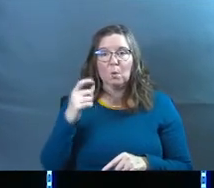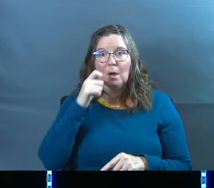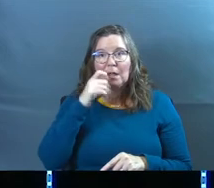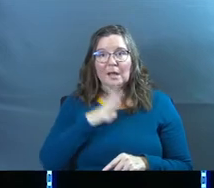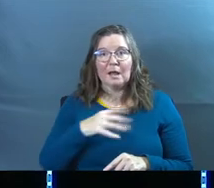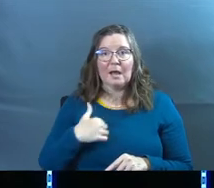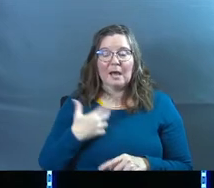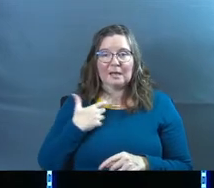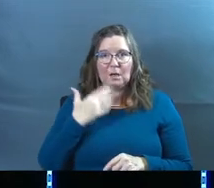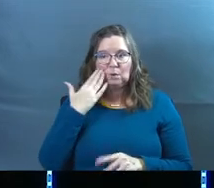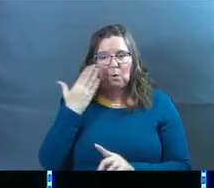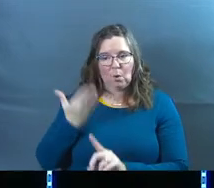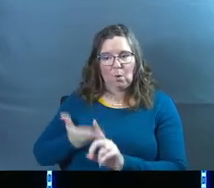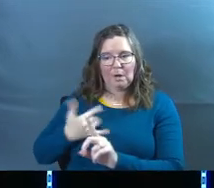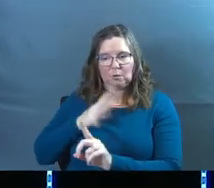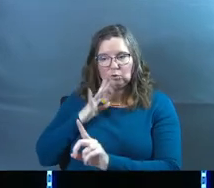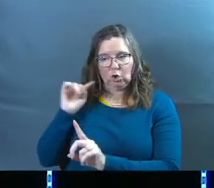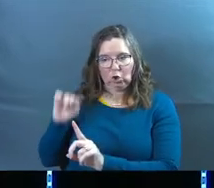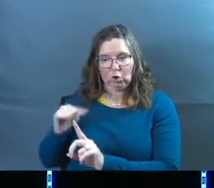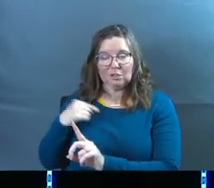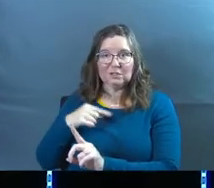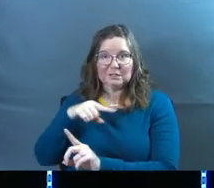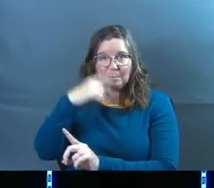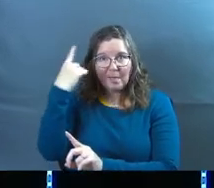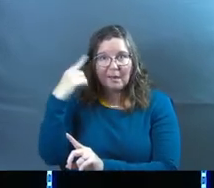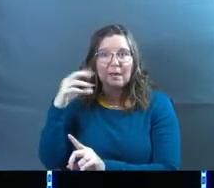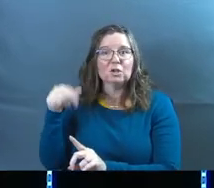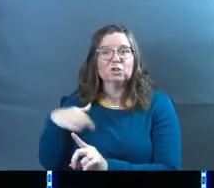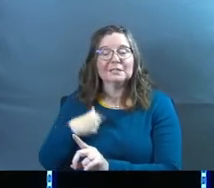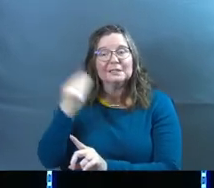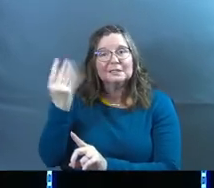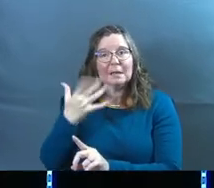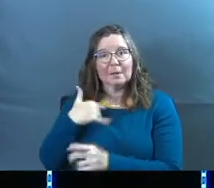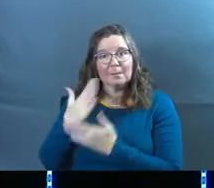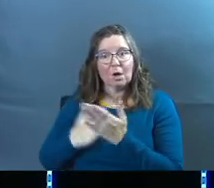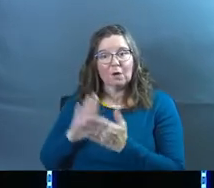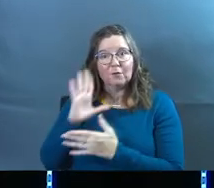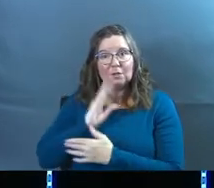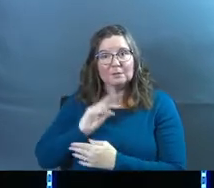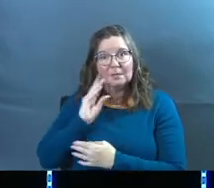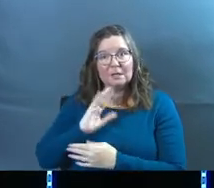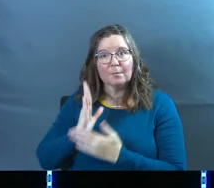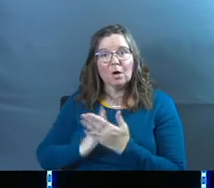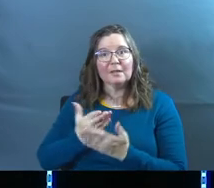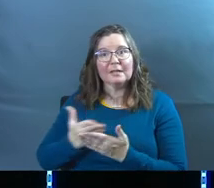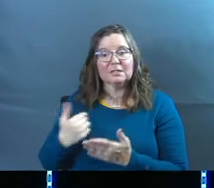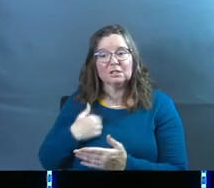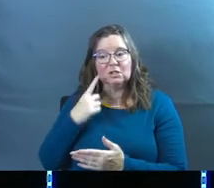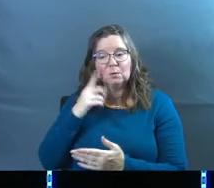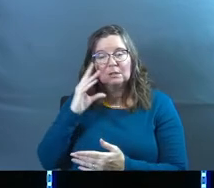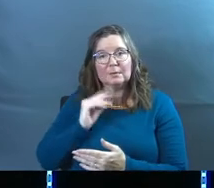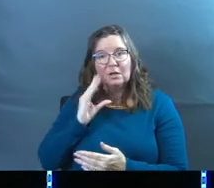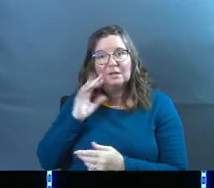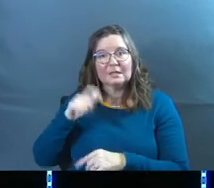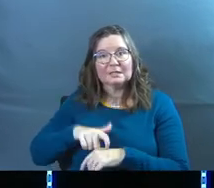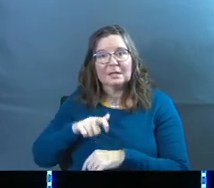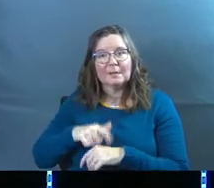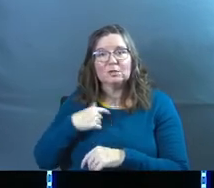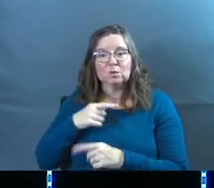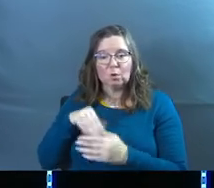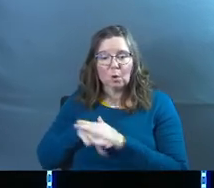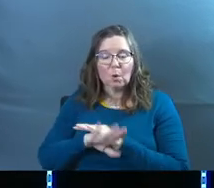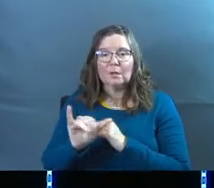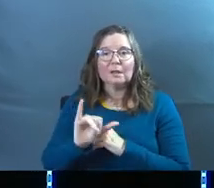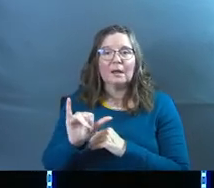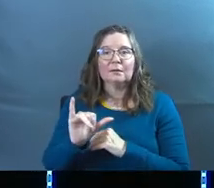lady I got to know, and I was talking to her, and she's black, and she tells me part of her experience, part of the things that she was experiencing at the time, she would go